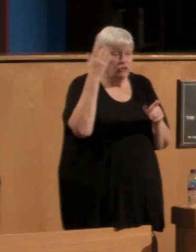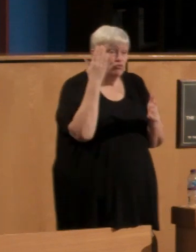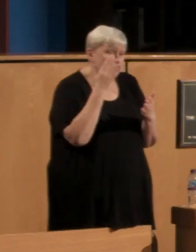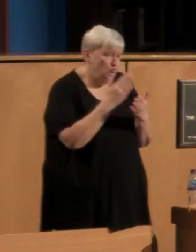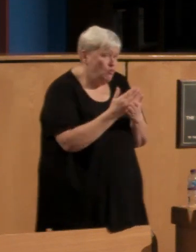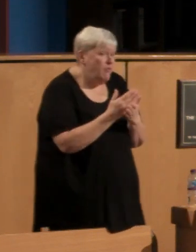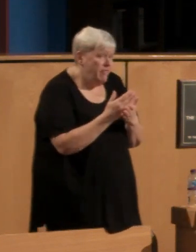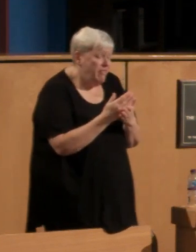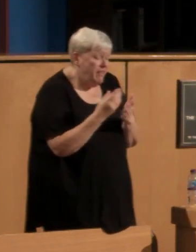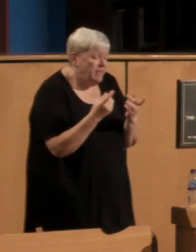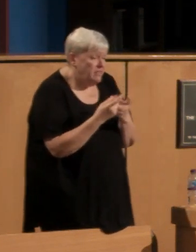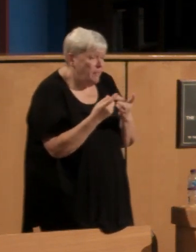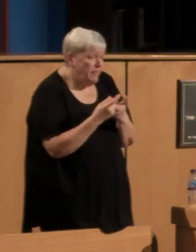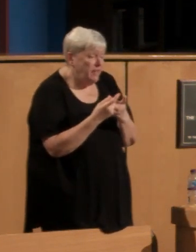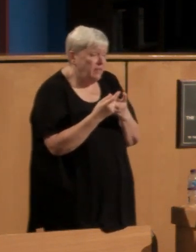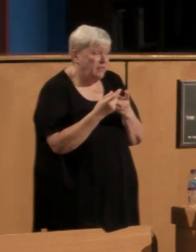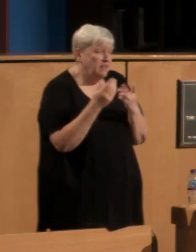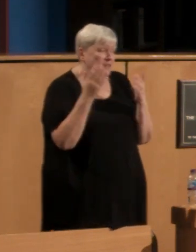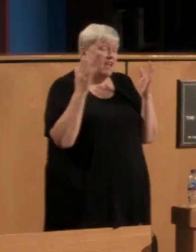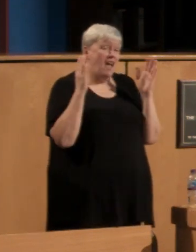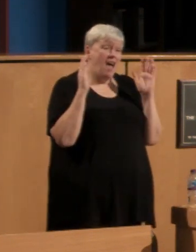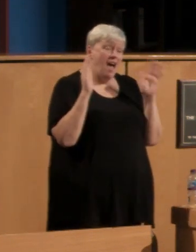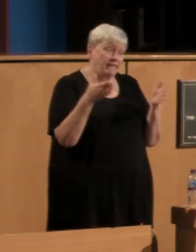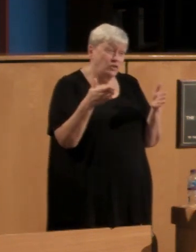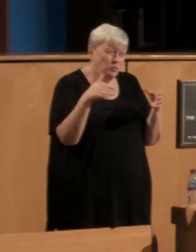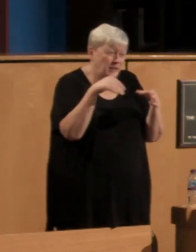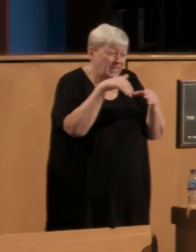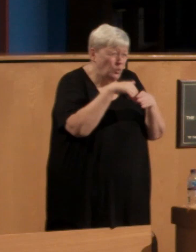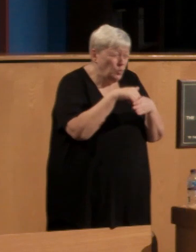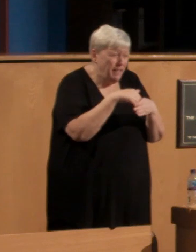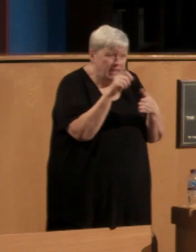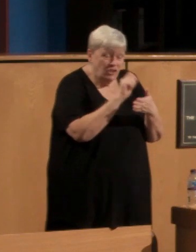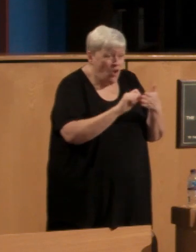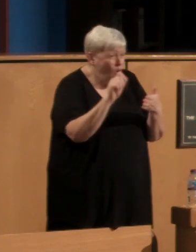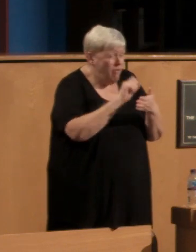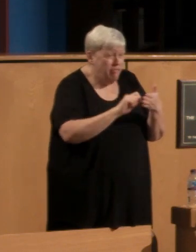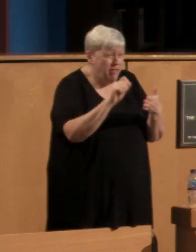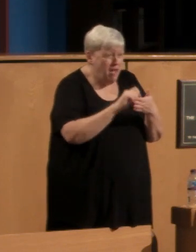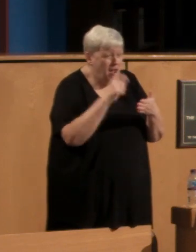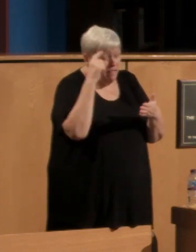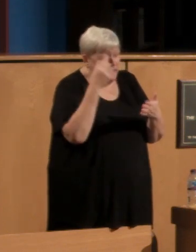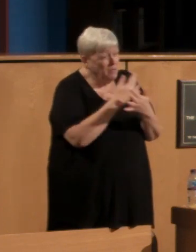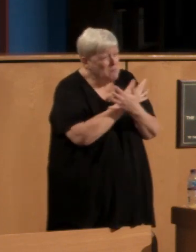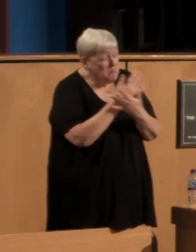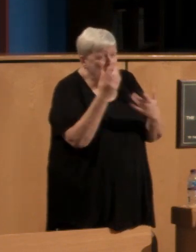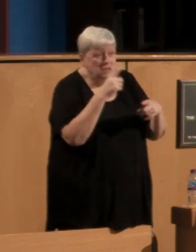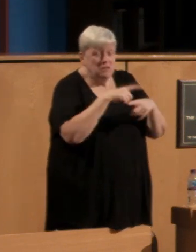that has to be kind of within the author. I think there's often a lot of